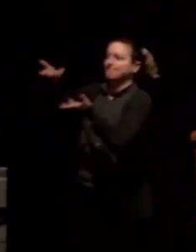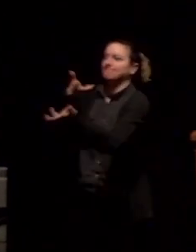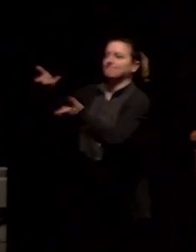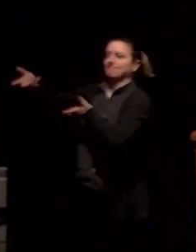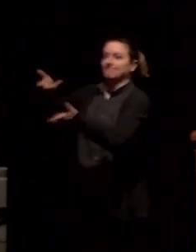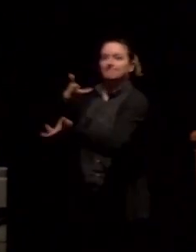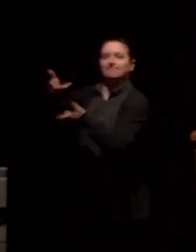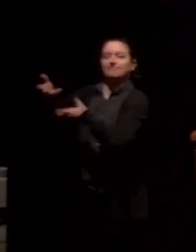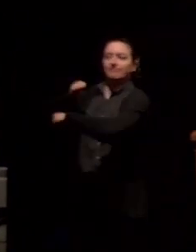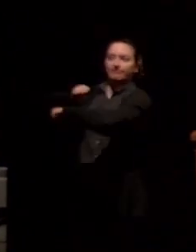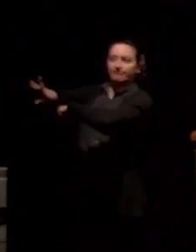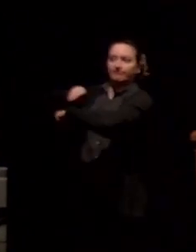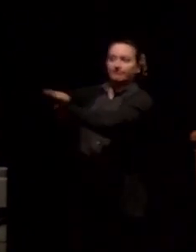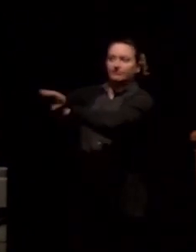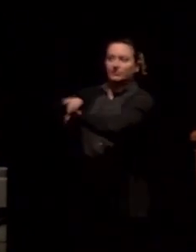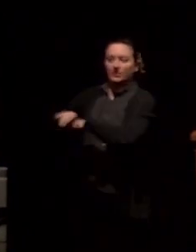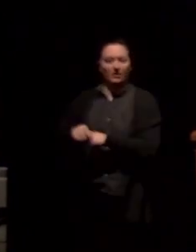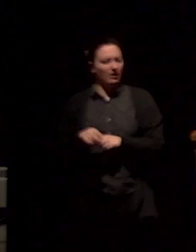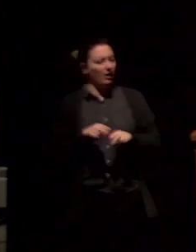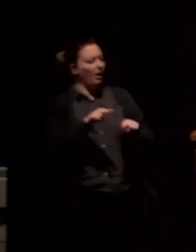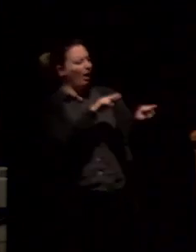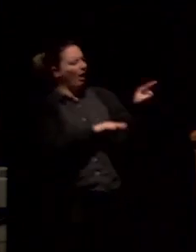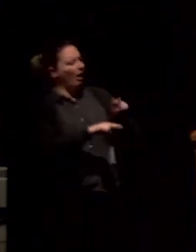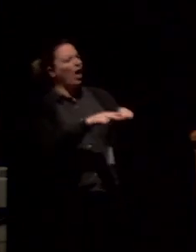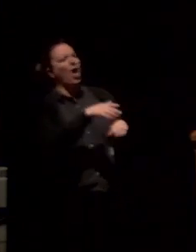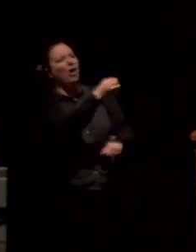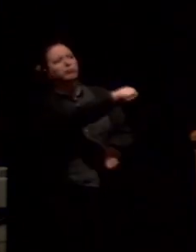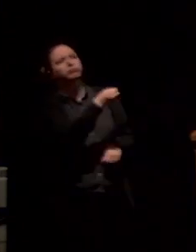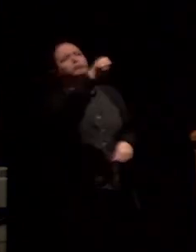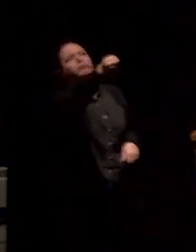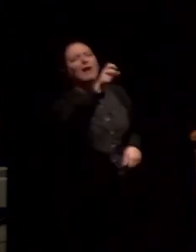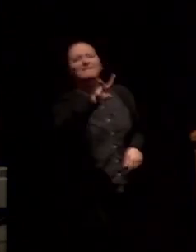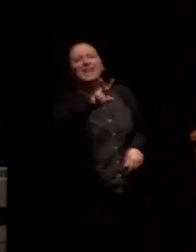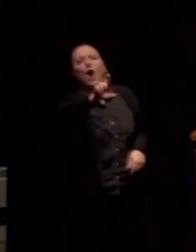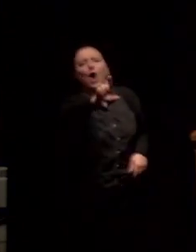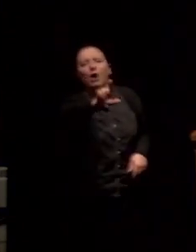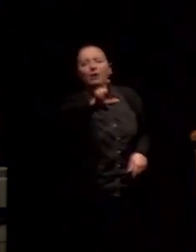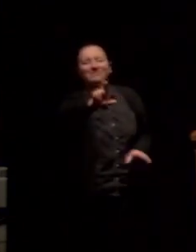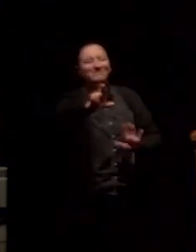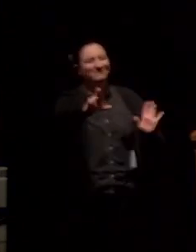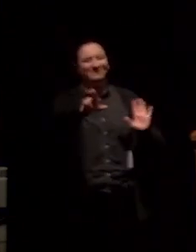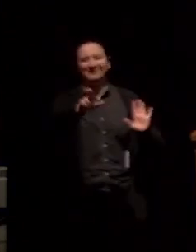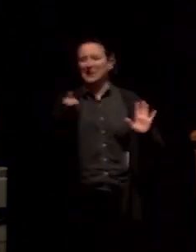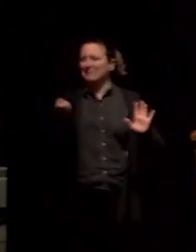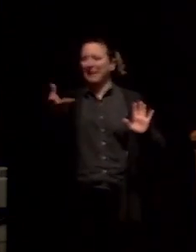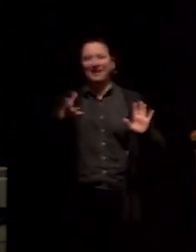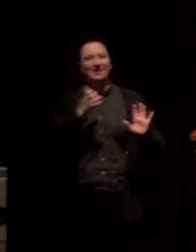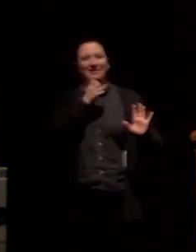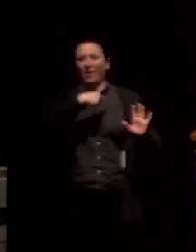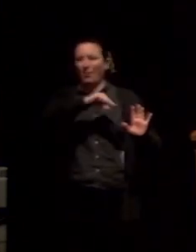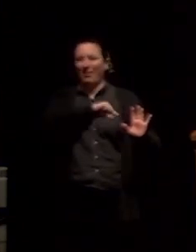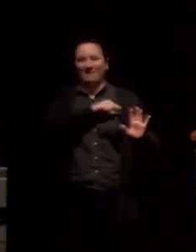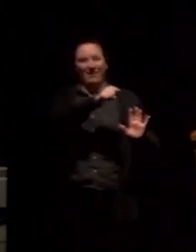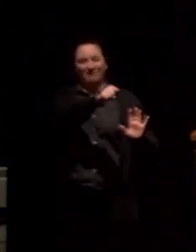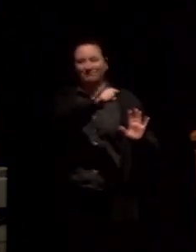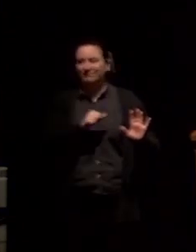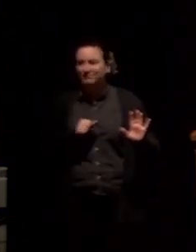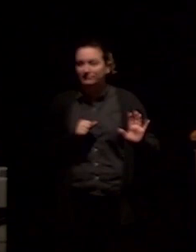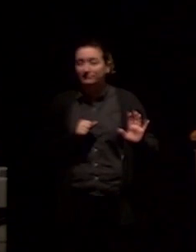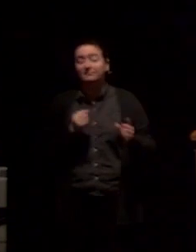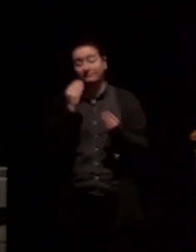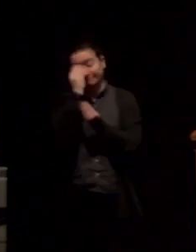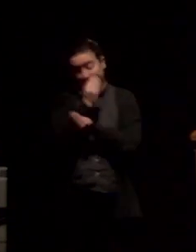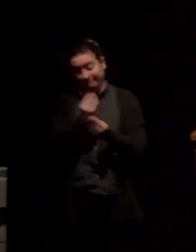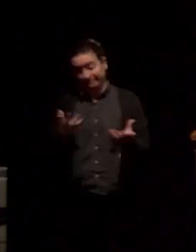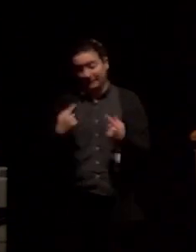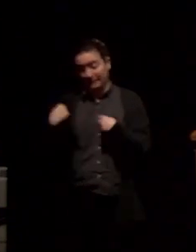send someone off to VR, because most of them aren't going to qualify for that anyway. I will say for that, for 21 years, I have tried to get an appointment